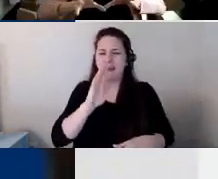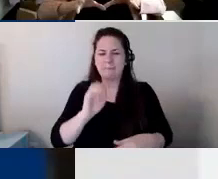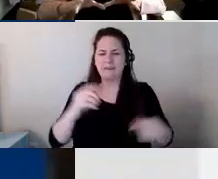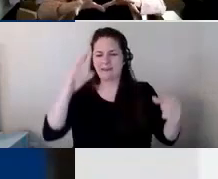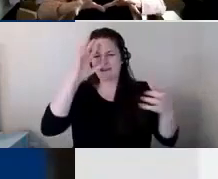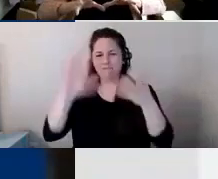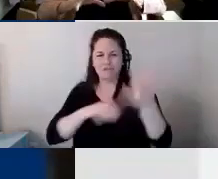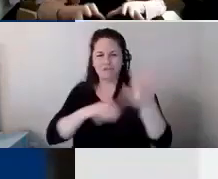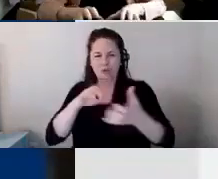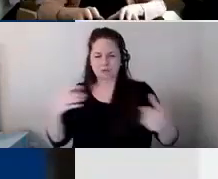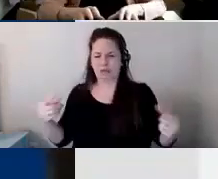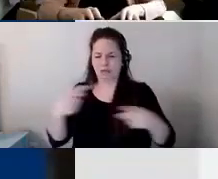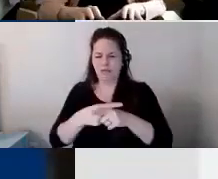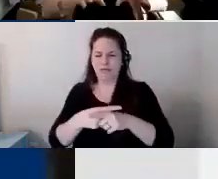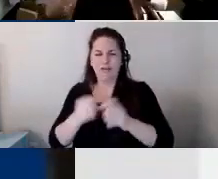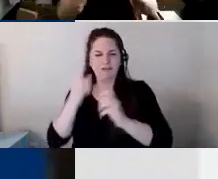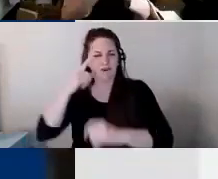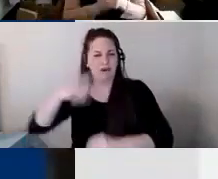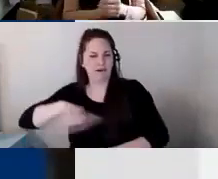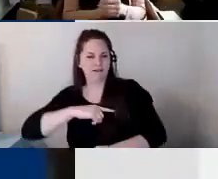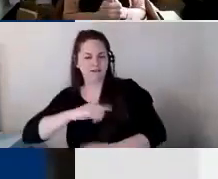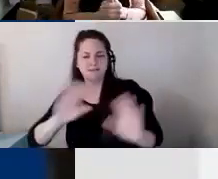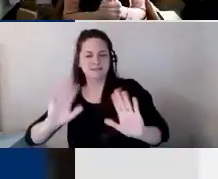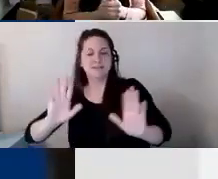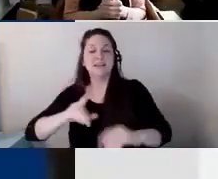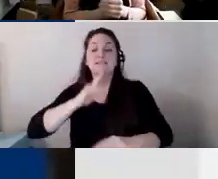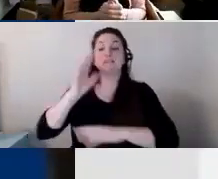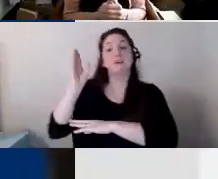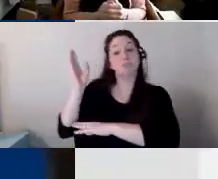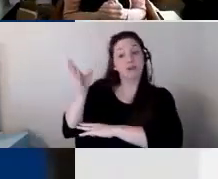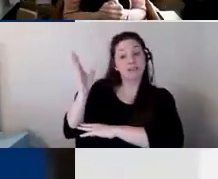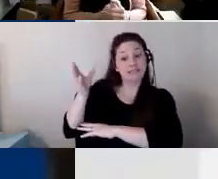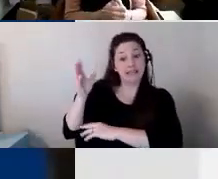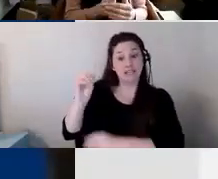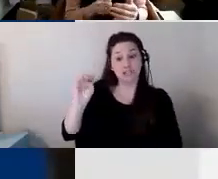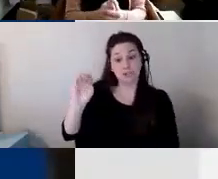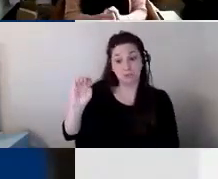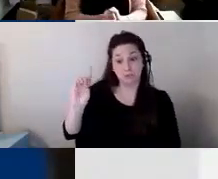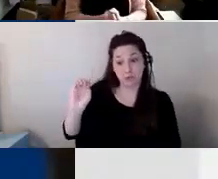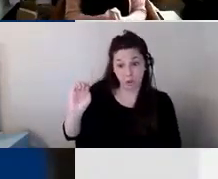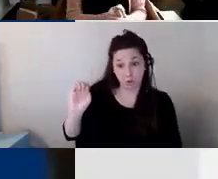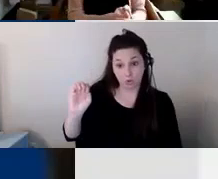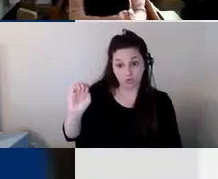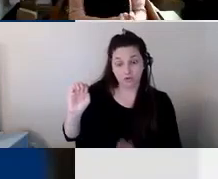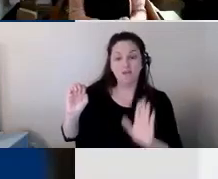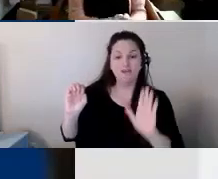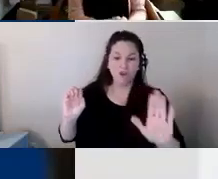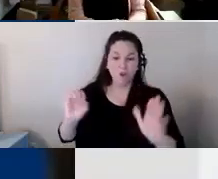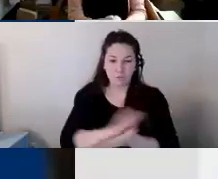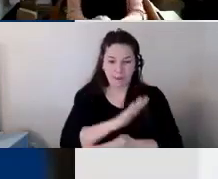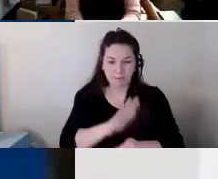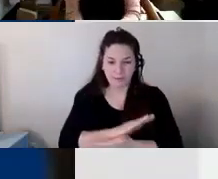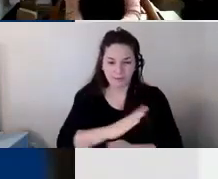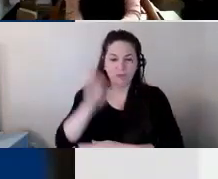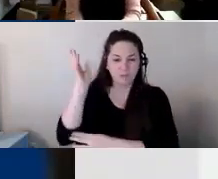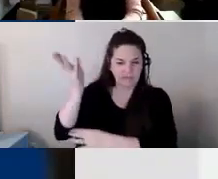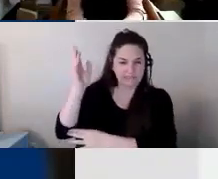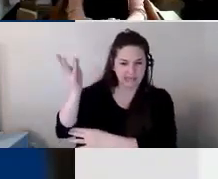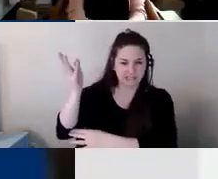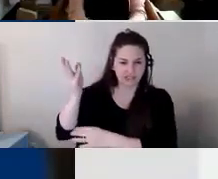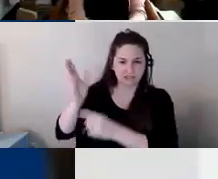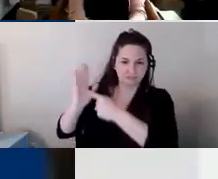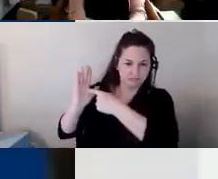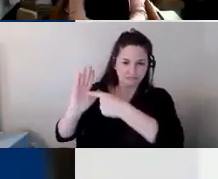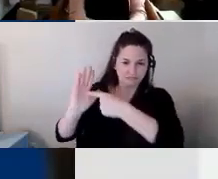confabulated with, for us, it's the presentation mode of your paper. if you have